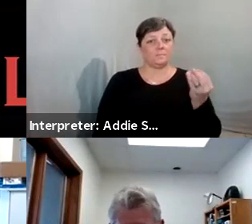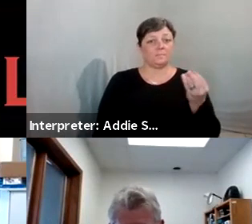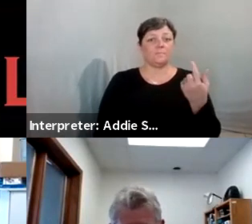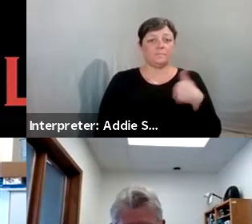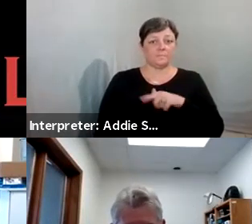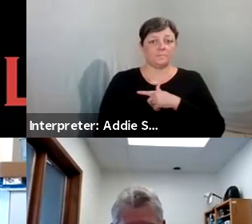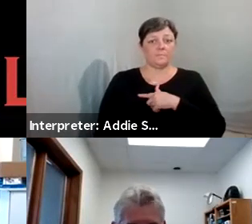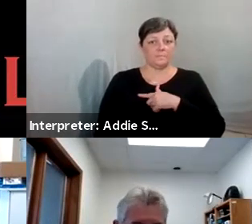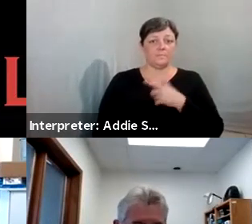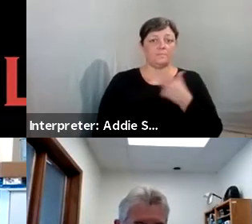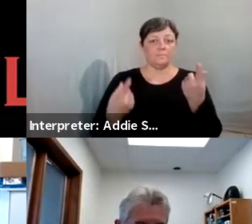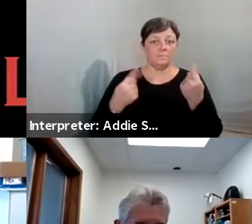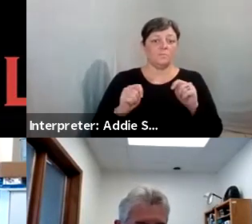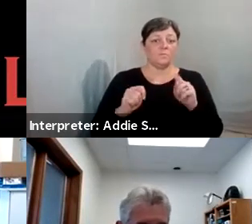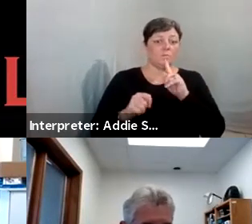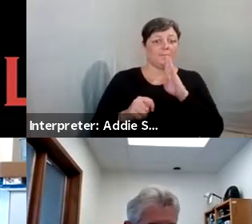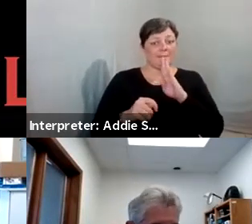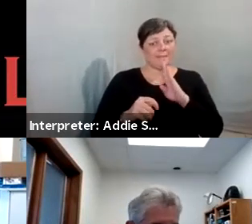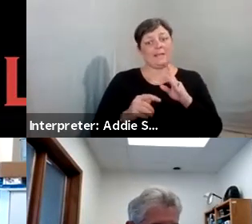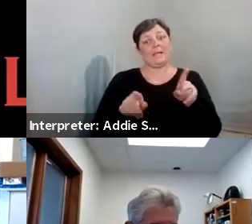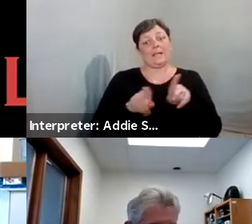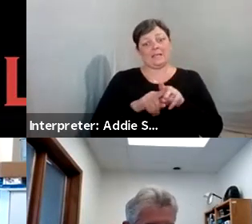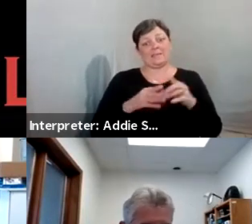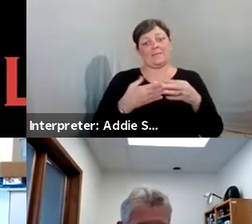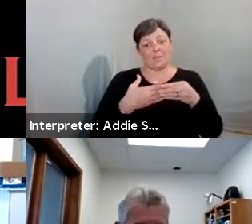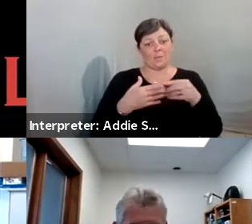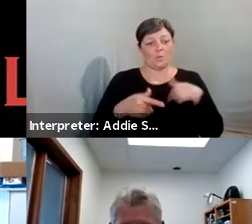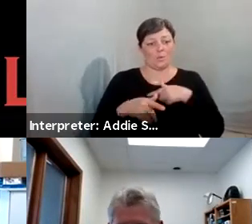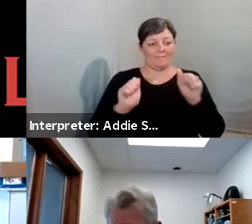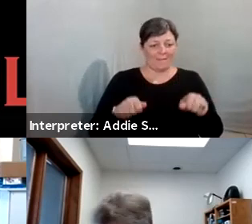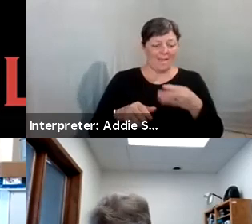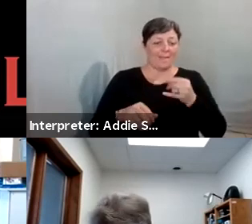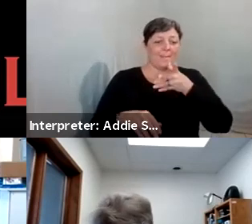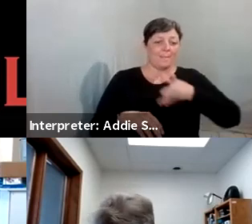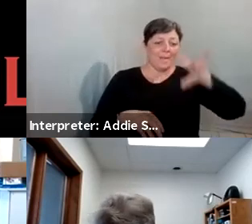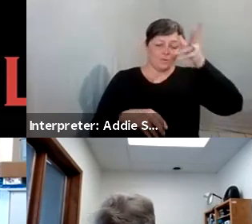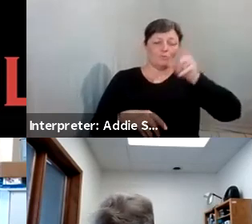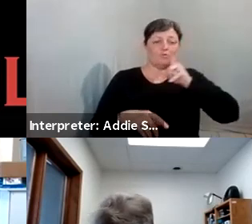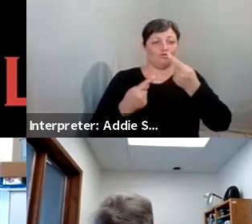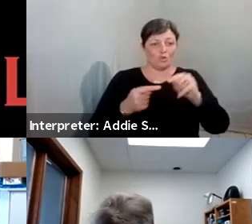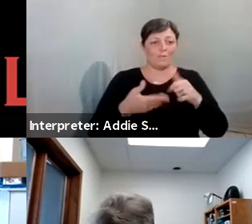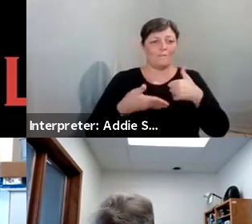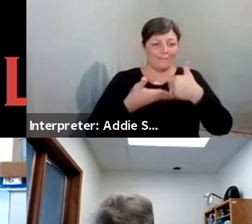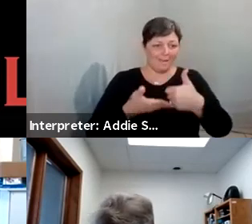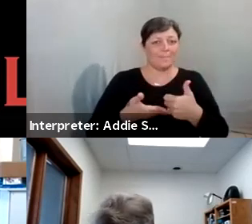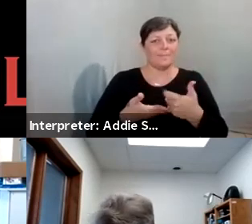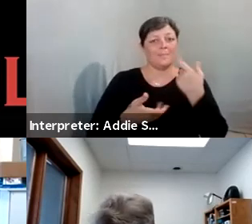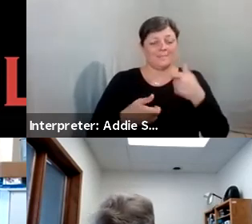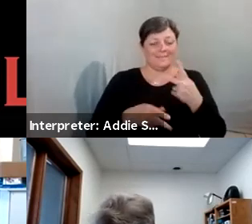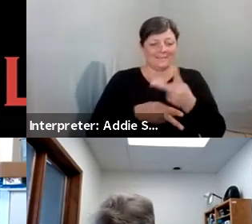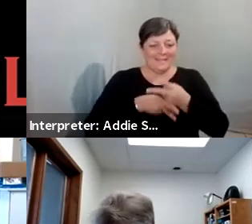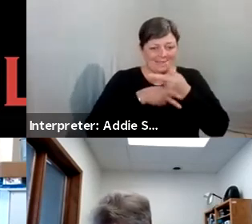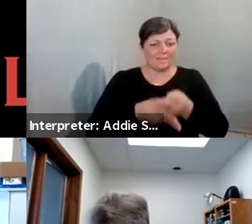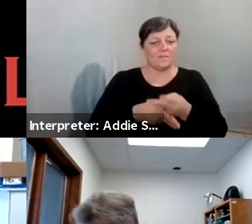we've been trying to be as flexible as we can be. And the parents have tried to really help, you know, because we've had to be more careful with